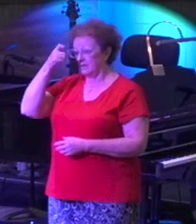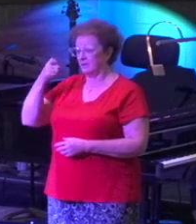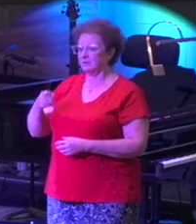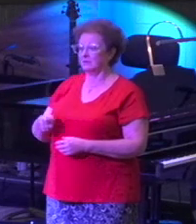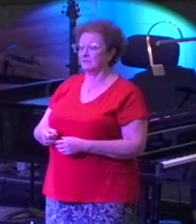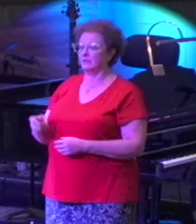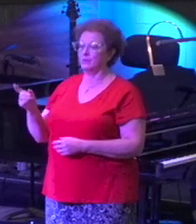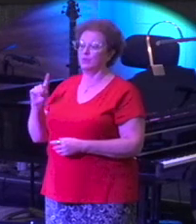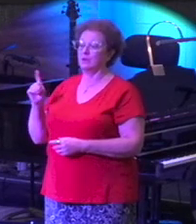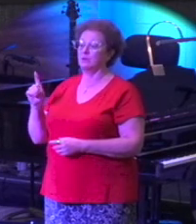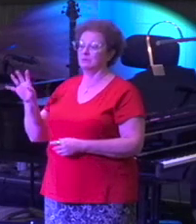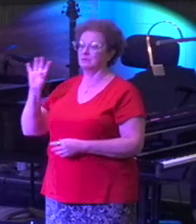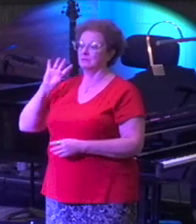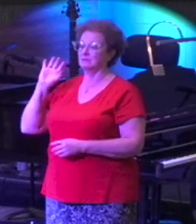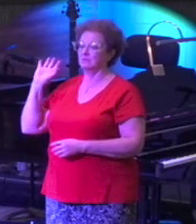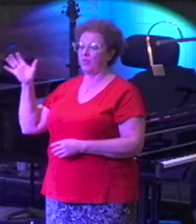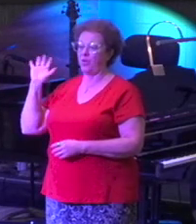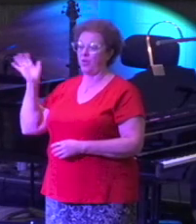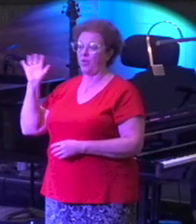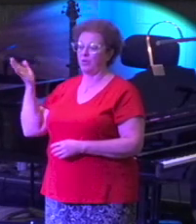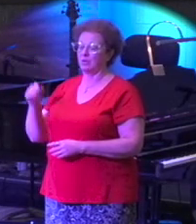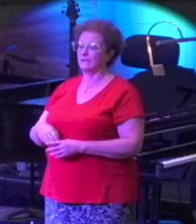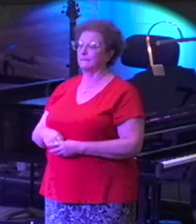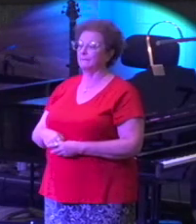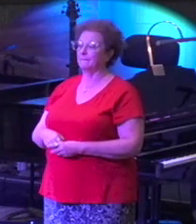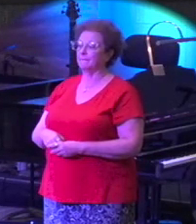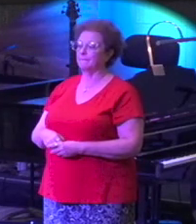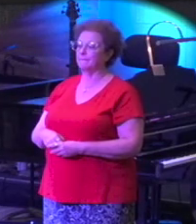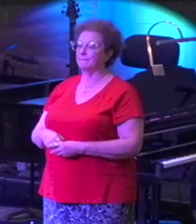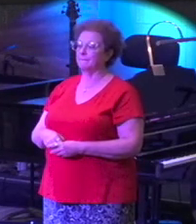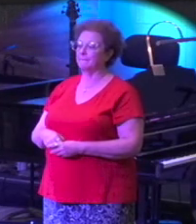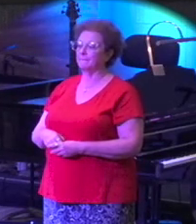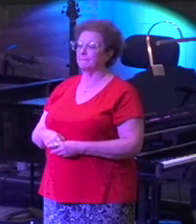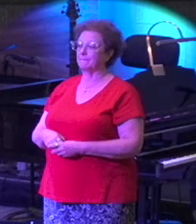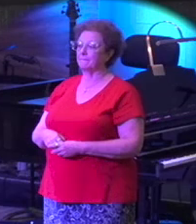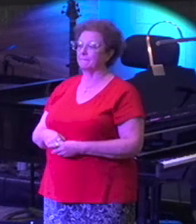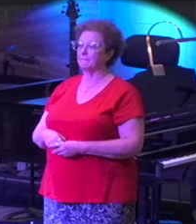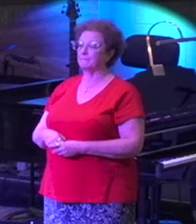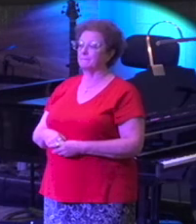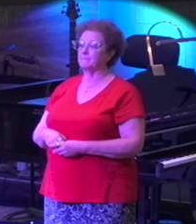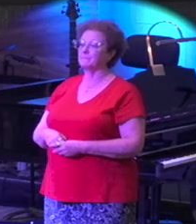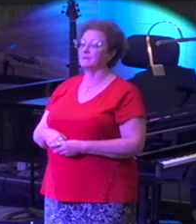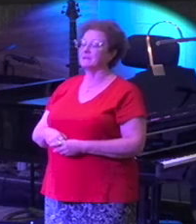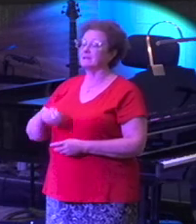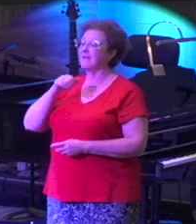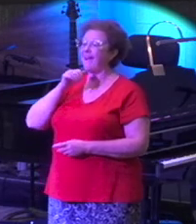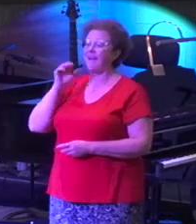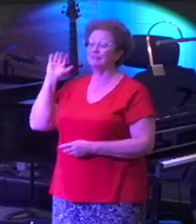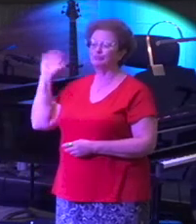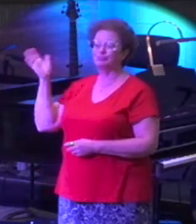it certainly wasn't because of the cheese curls that they're talking about in VeggieTales. I don't even know where they got that. Listen, he didn't even preach